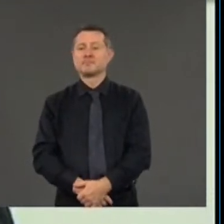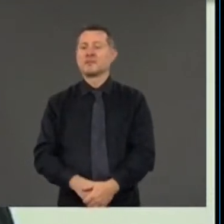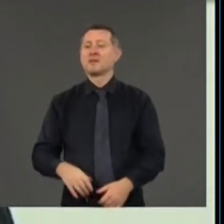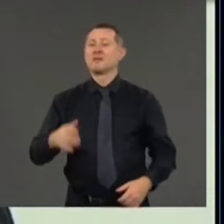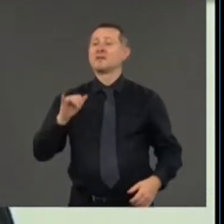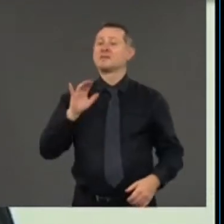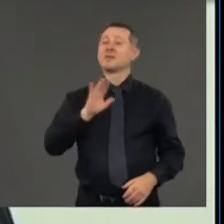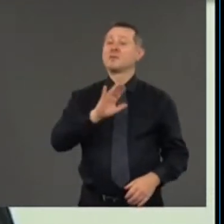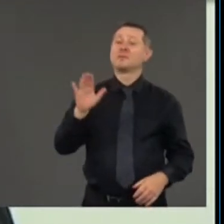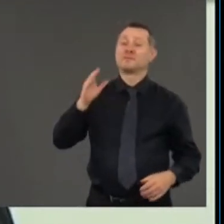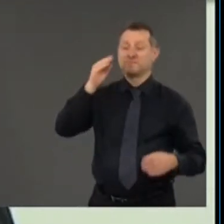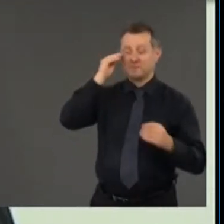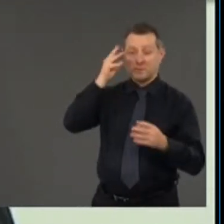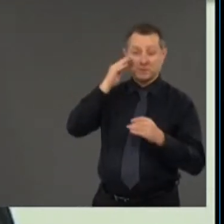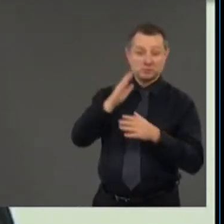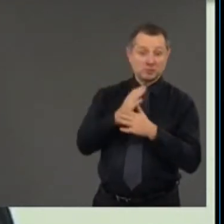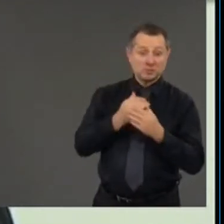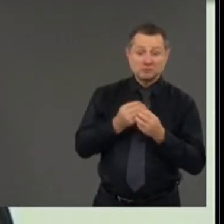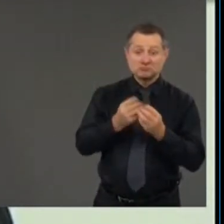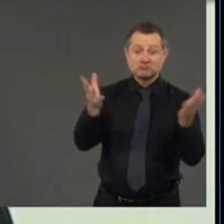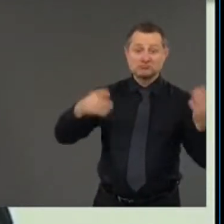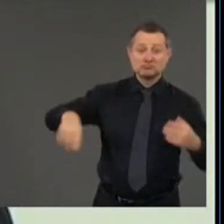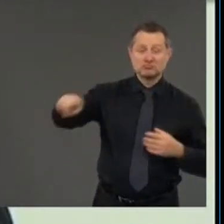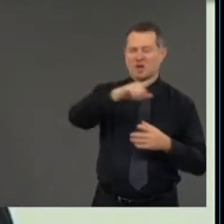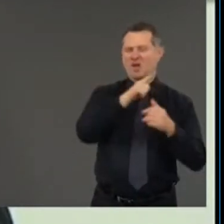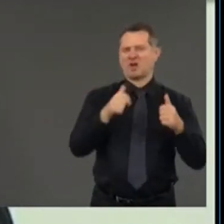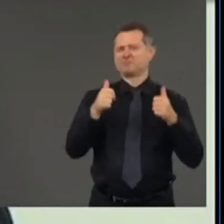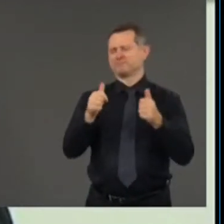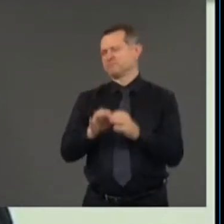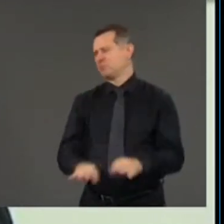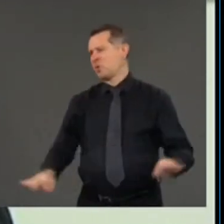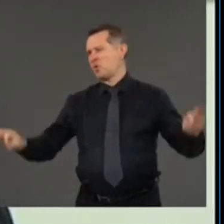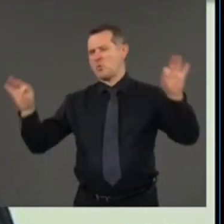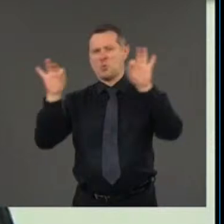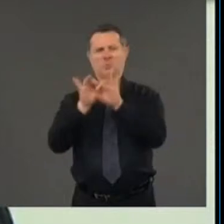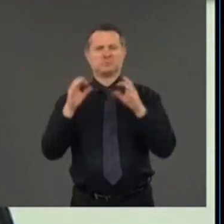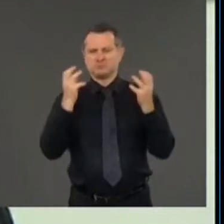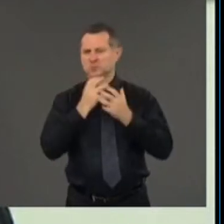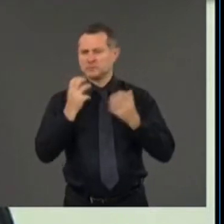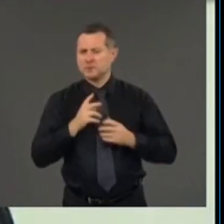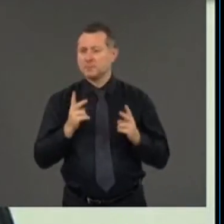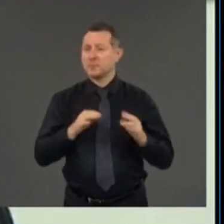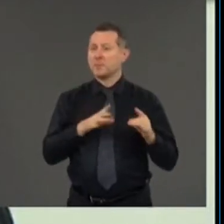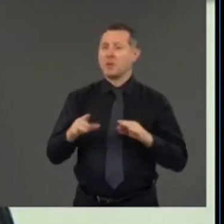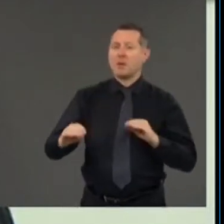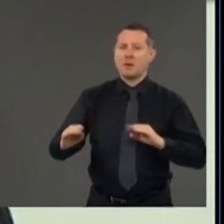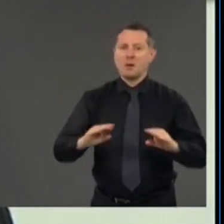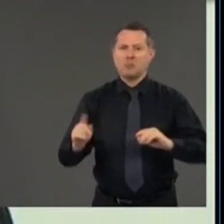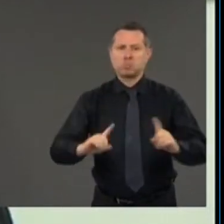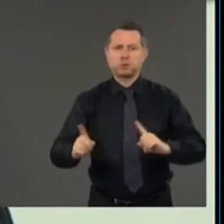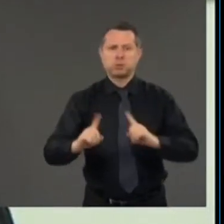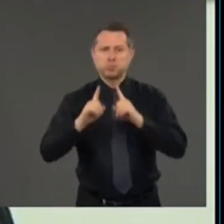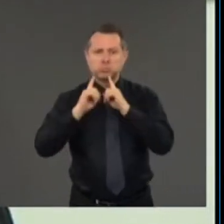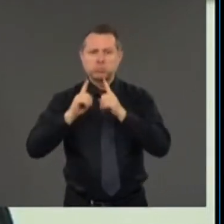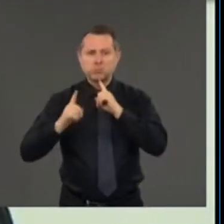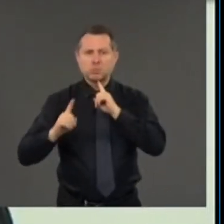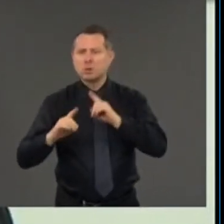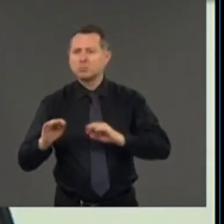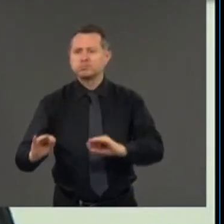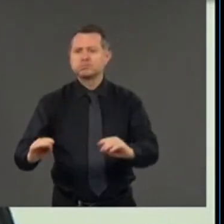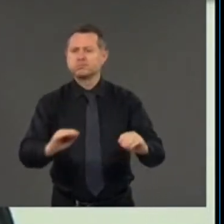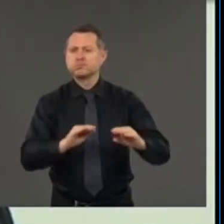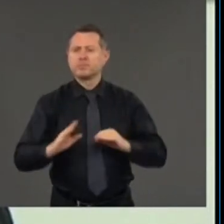important information. Because there has been a narrative out there and continues to be